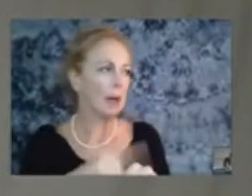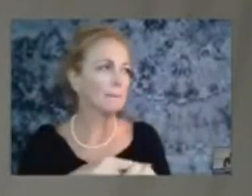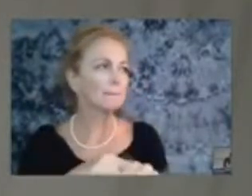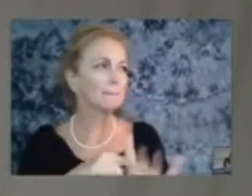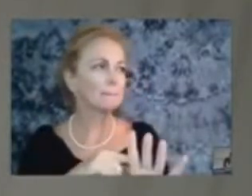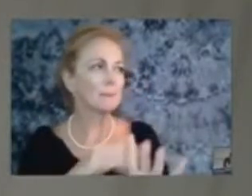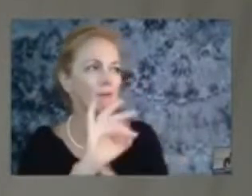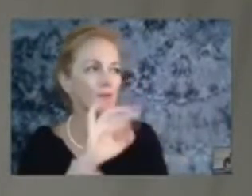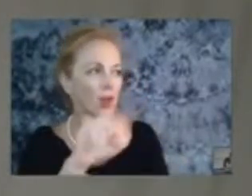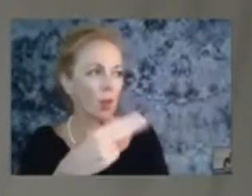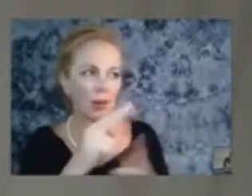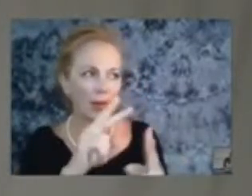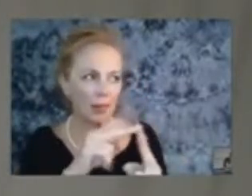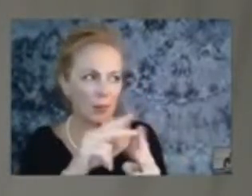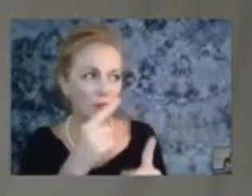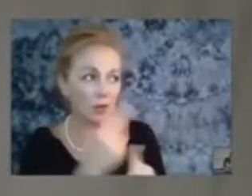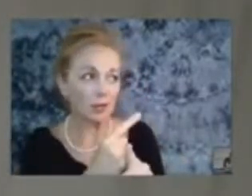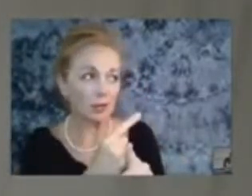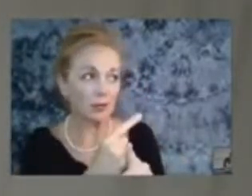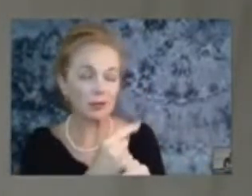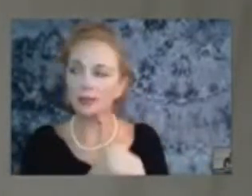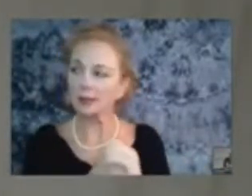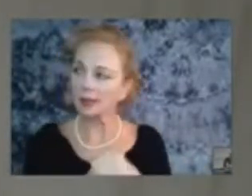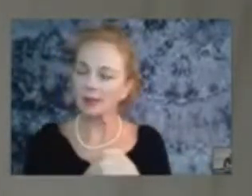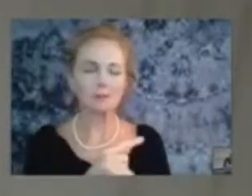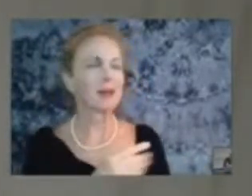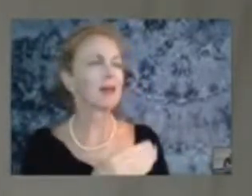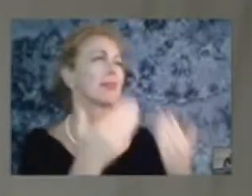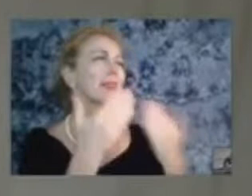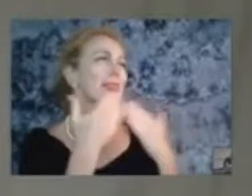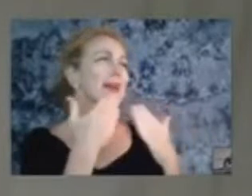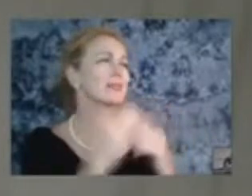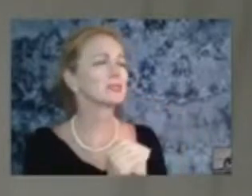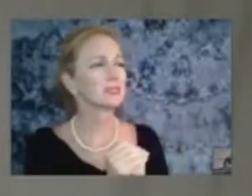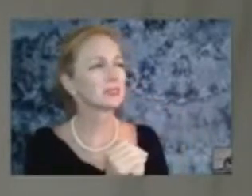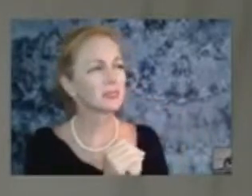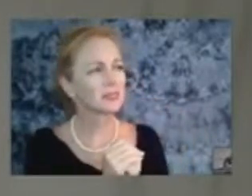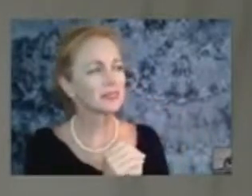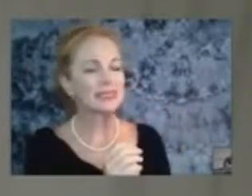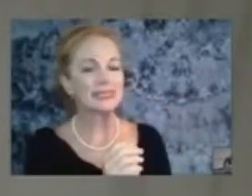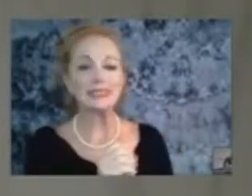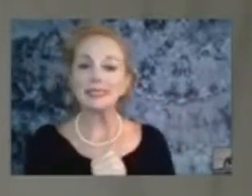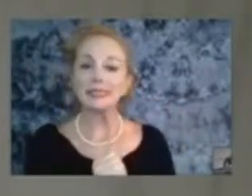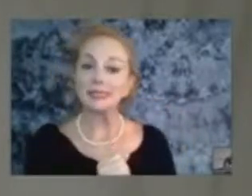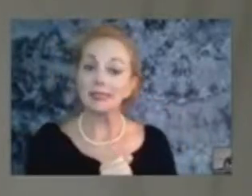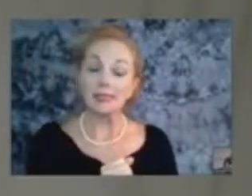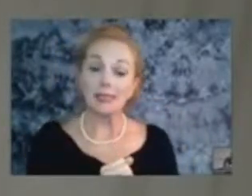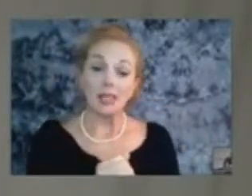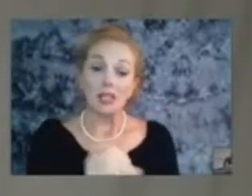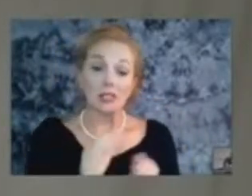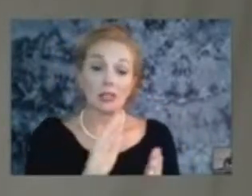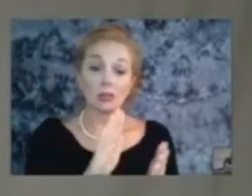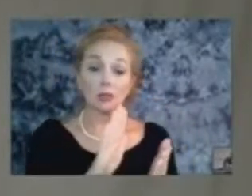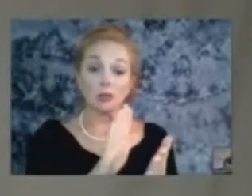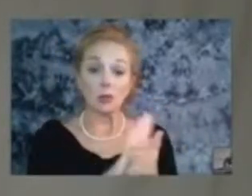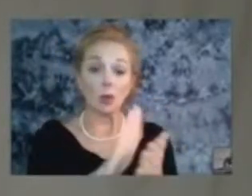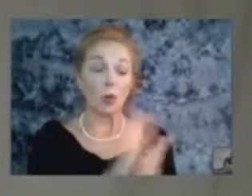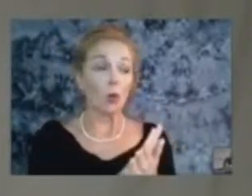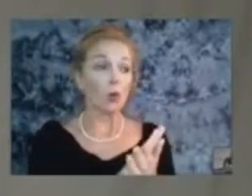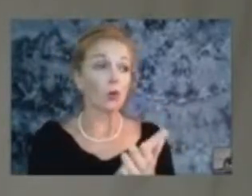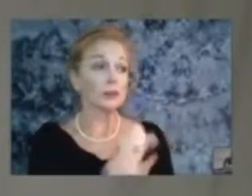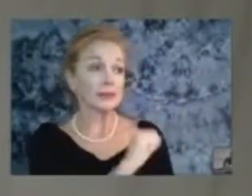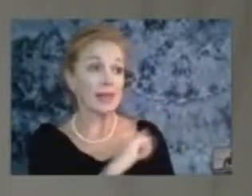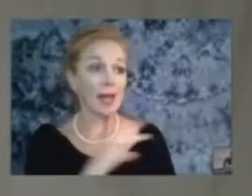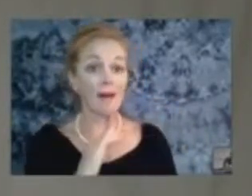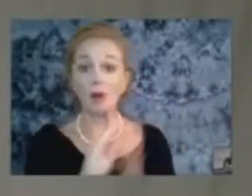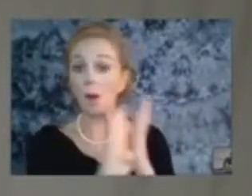is something I had talked about with you all some time, and I just think that we're not only school-based staff, bus drivers, any of our folks, and I'm